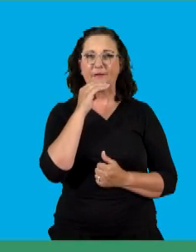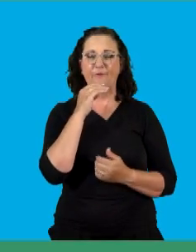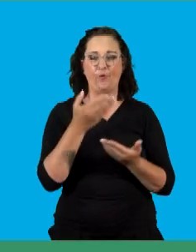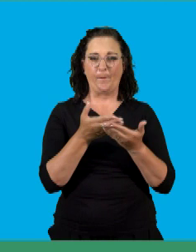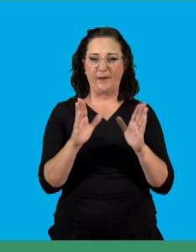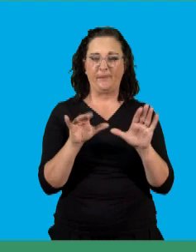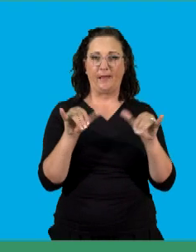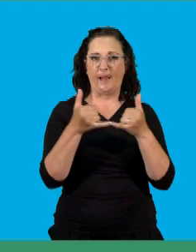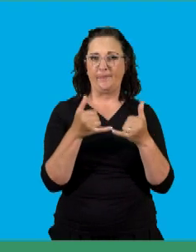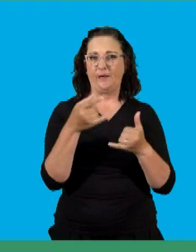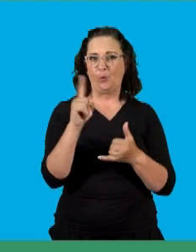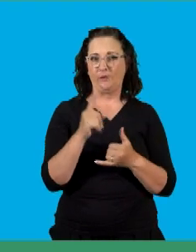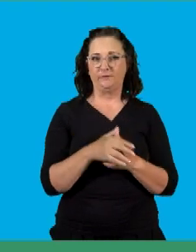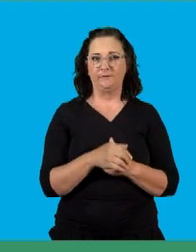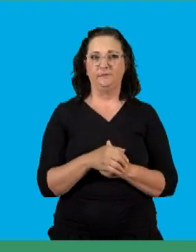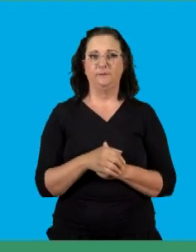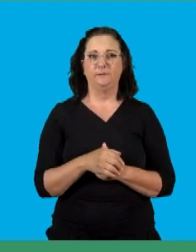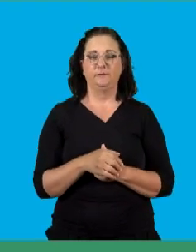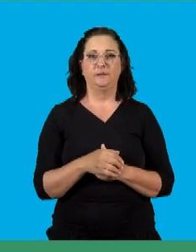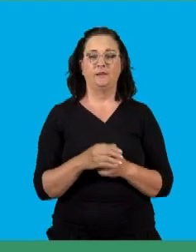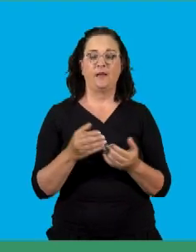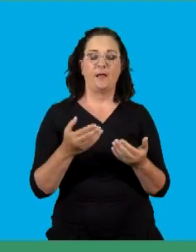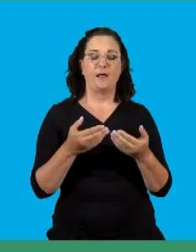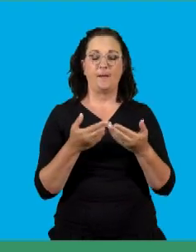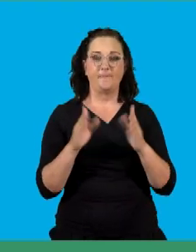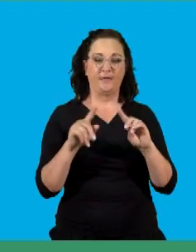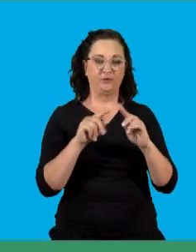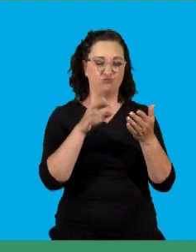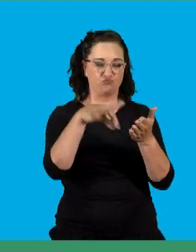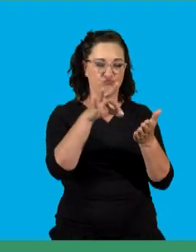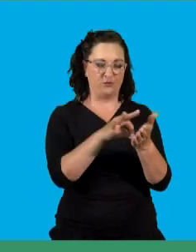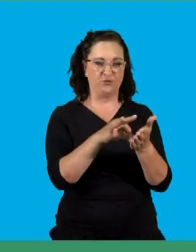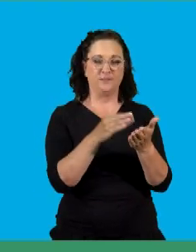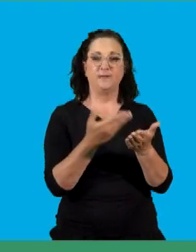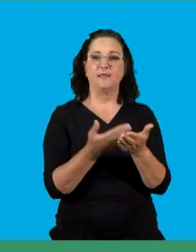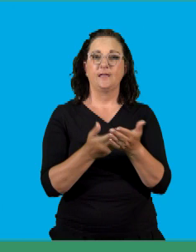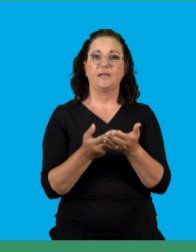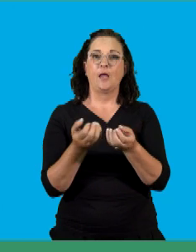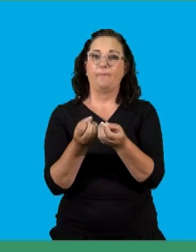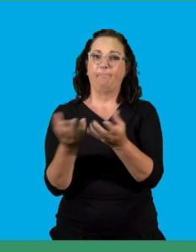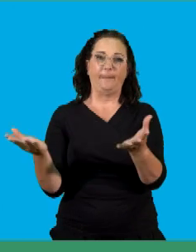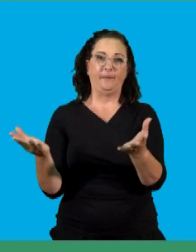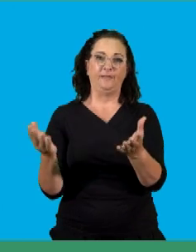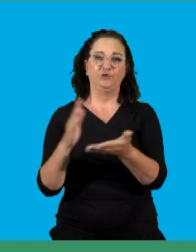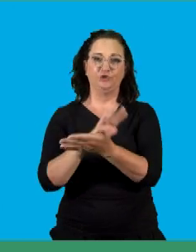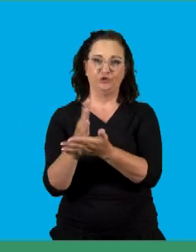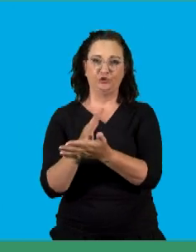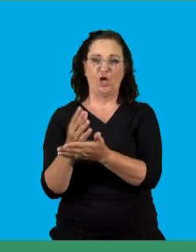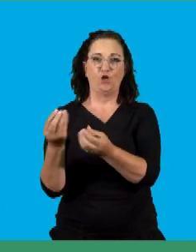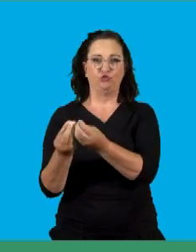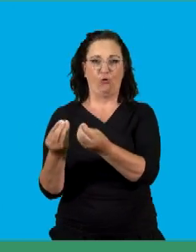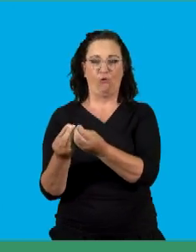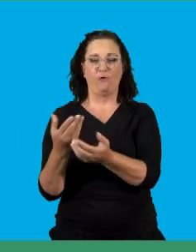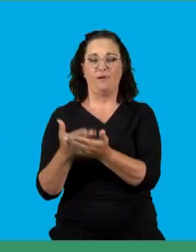company. The public company is a company that is registered to offer shares and stock to the general public through